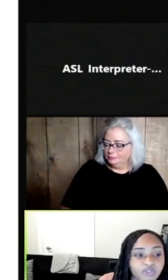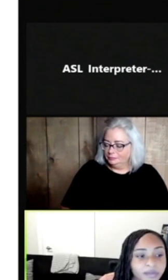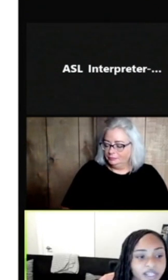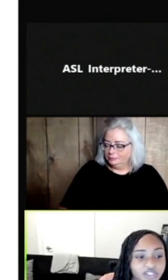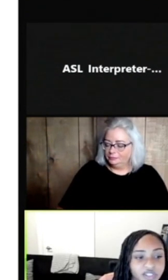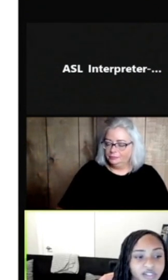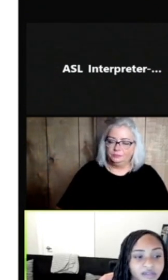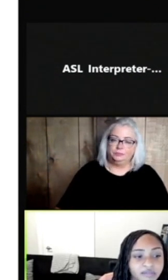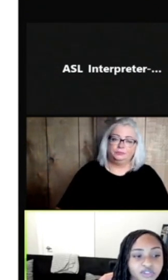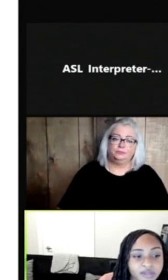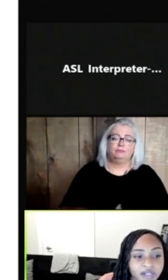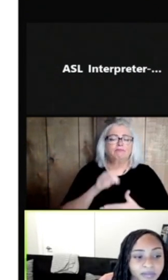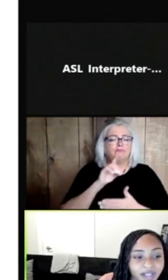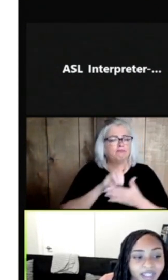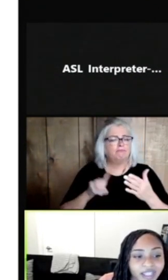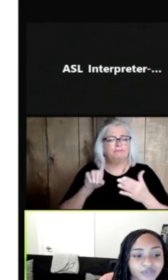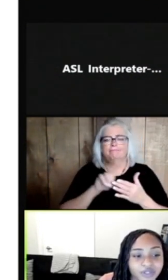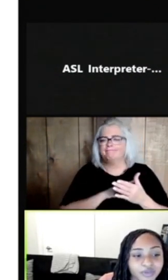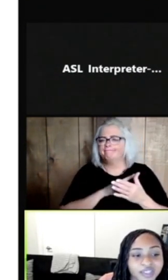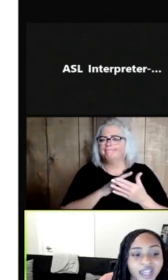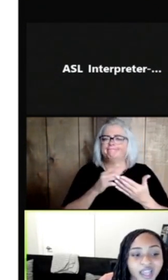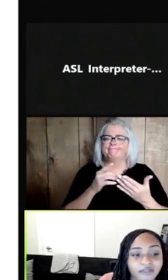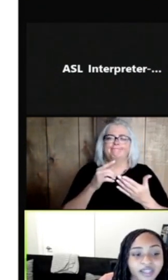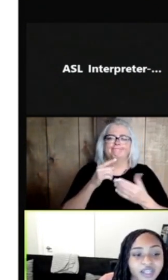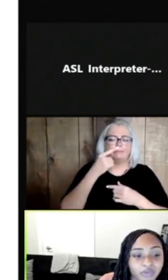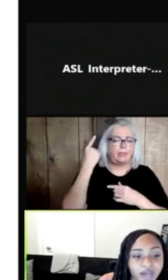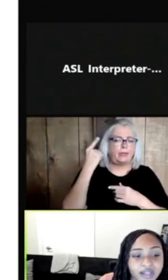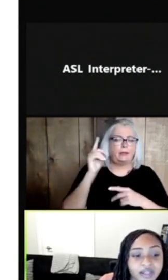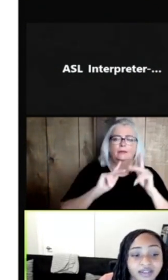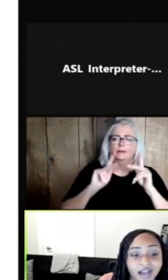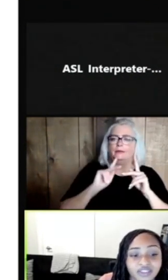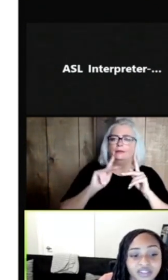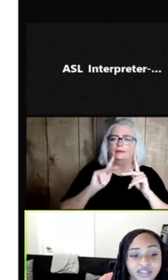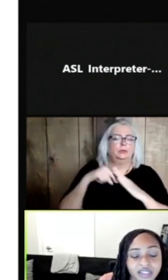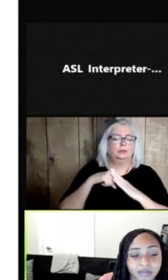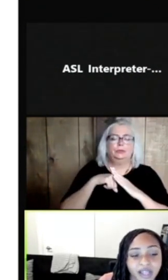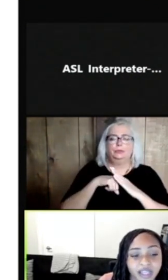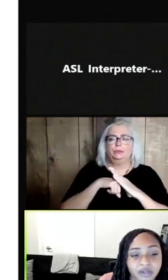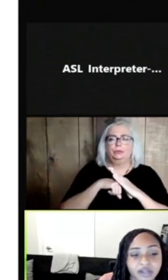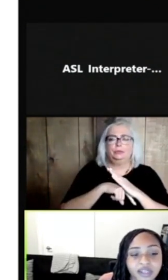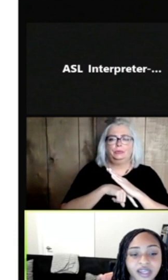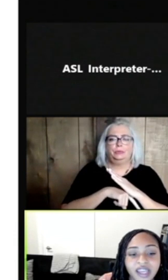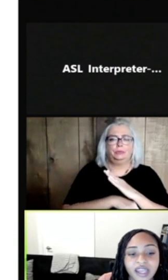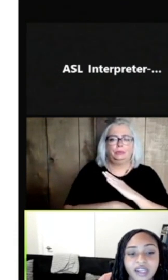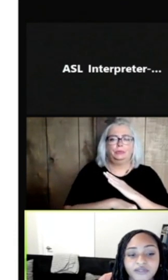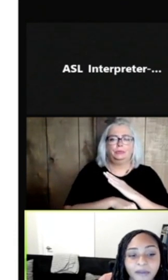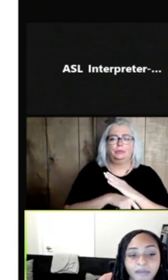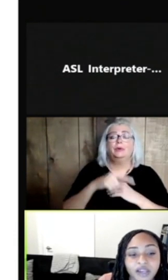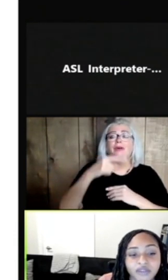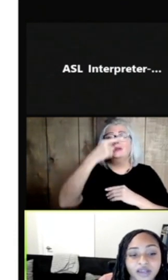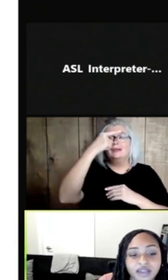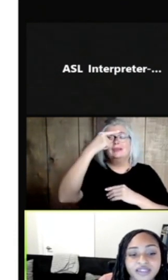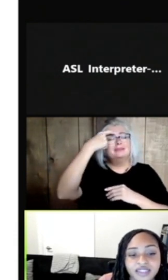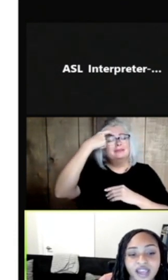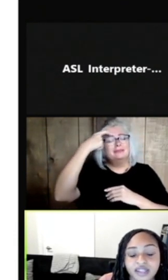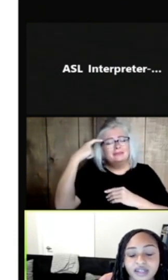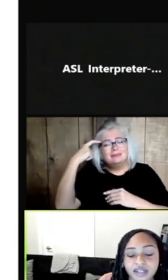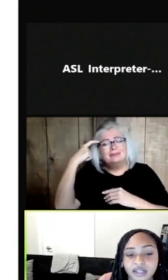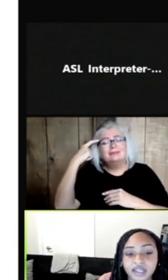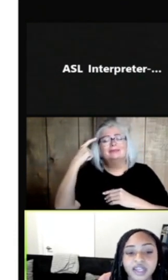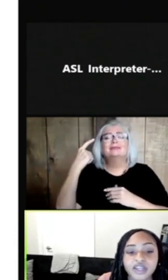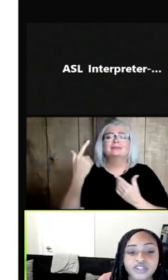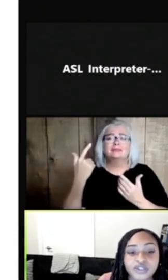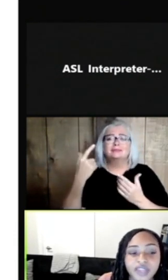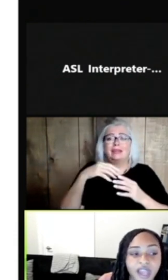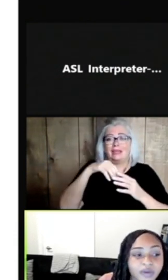The discrimination and mistreatment of Black individuals is heavily ingrained in the consciousness of the Black community and in the fabric of the United States